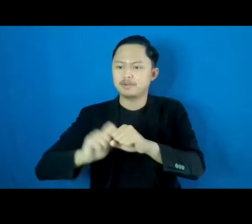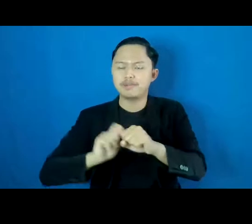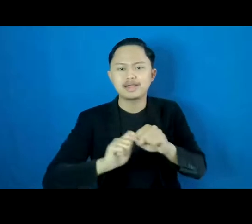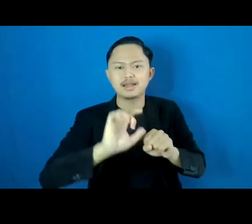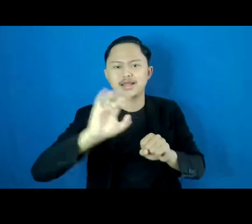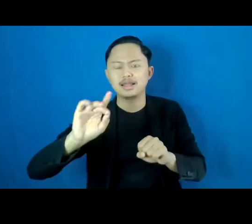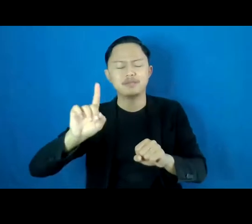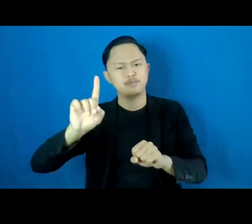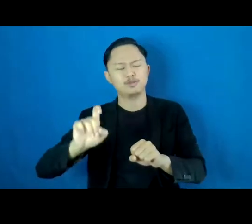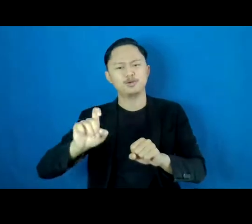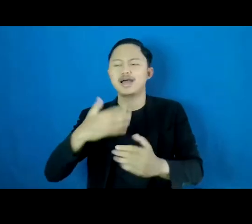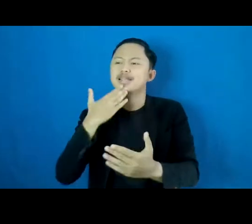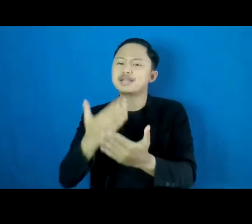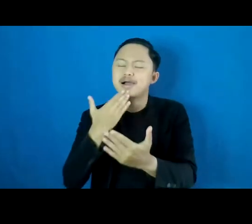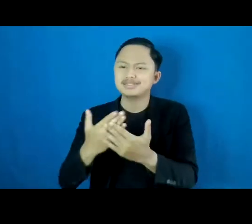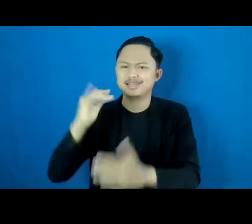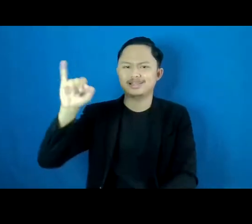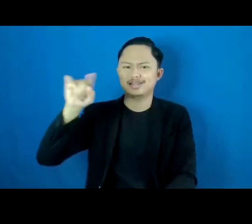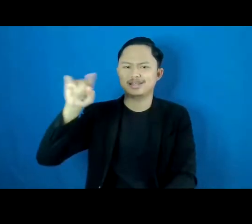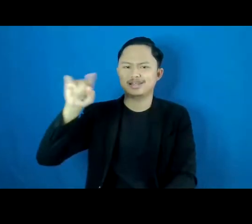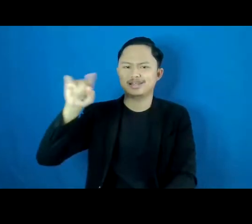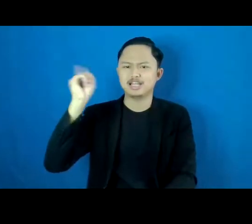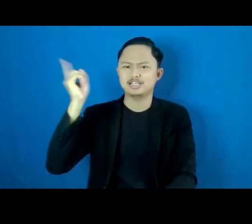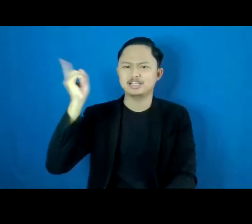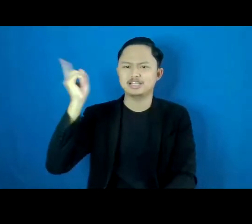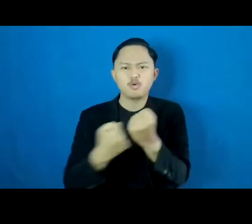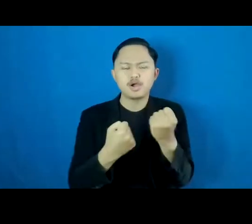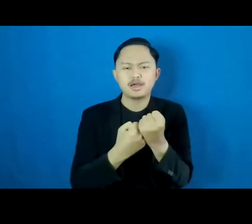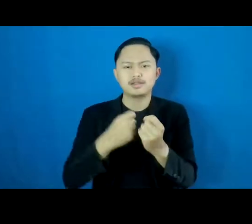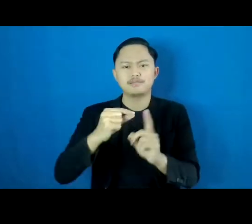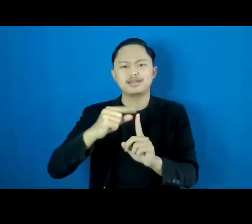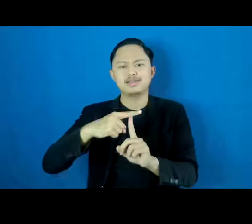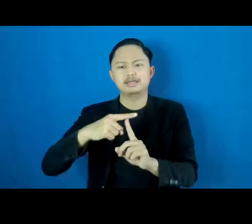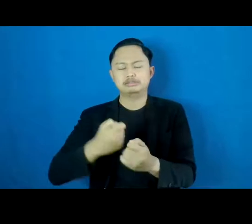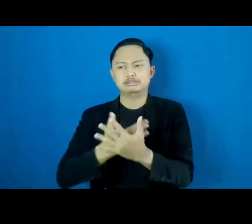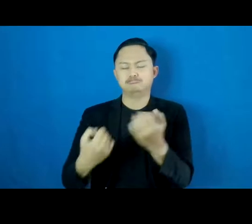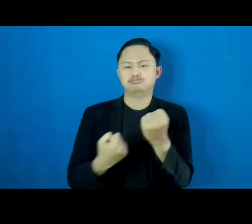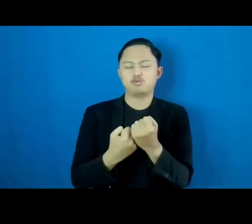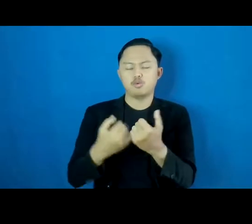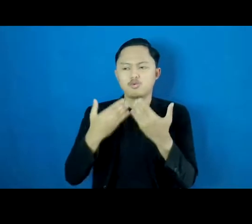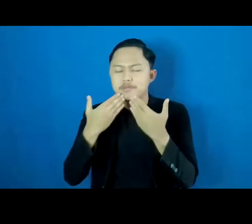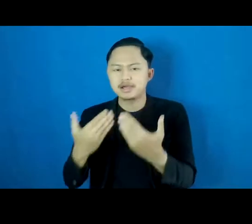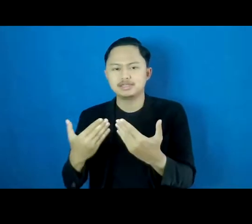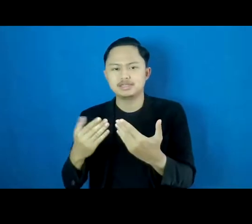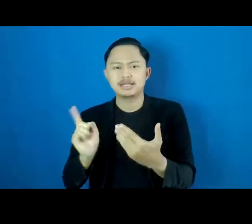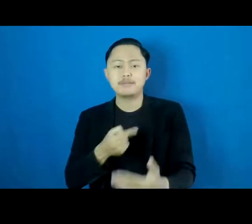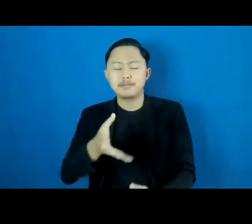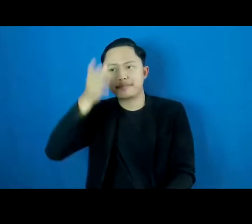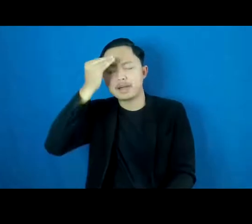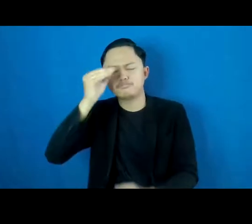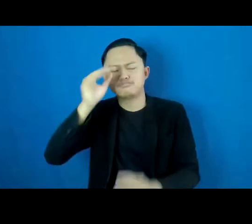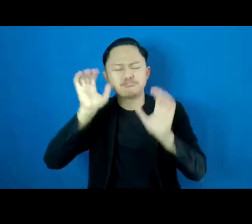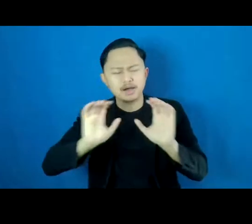to the international support provided to Jakarta government and TransJakarta, we have started to understand more and more on this new